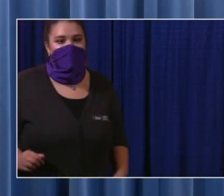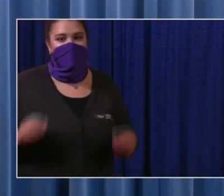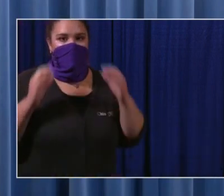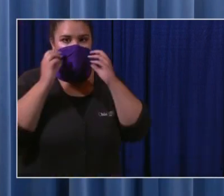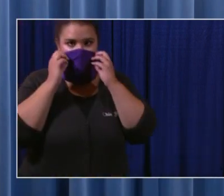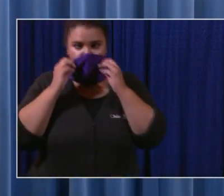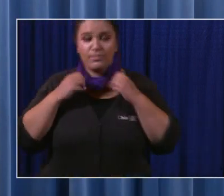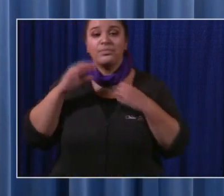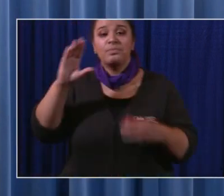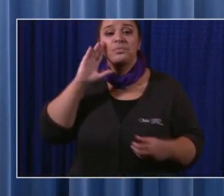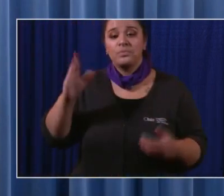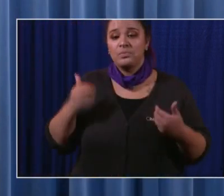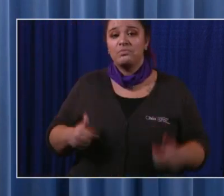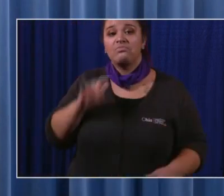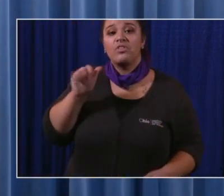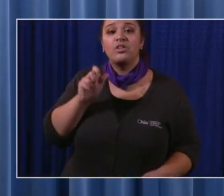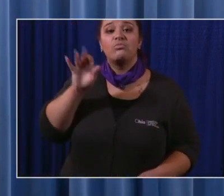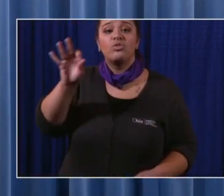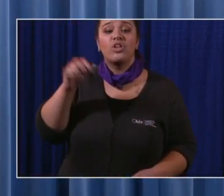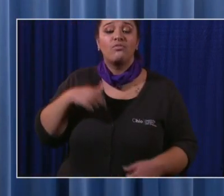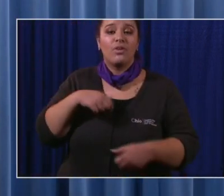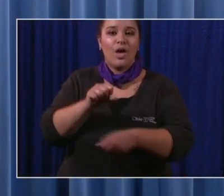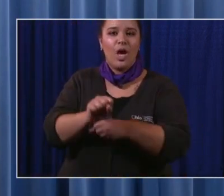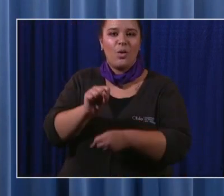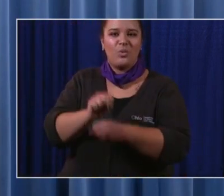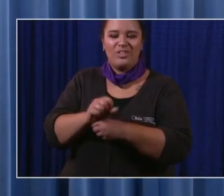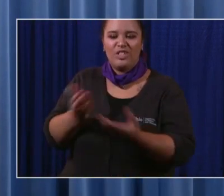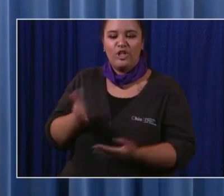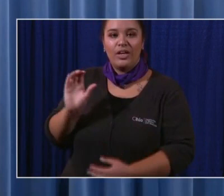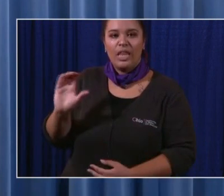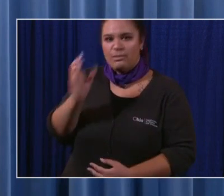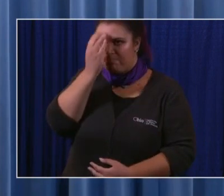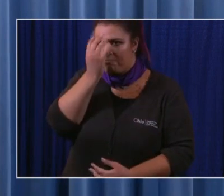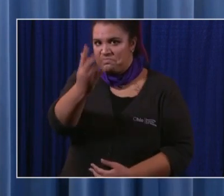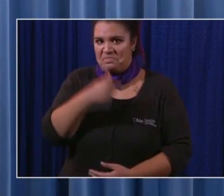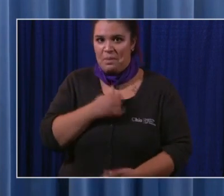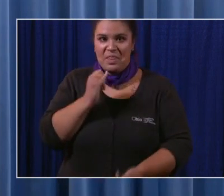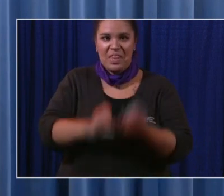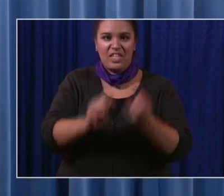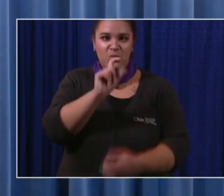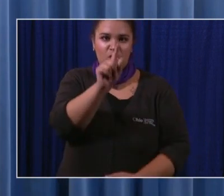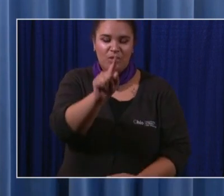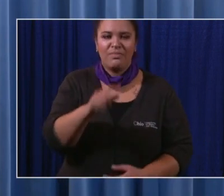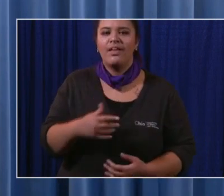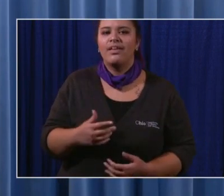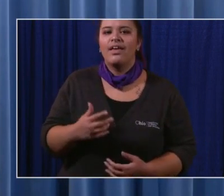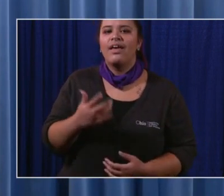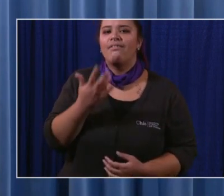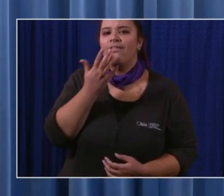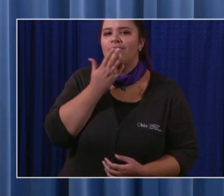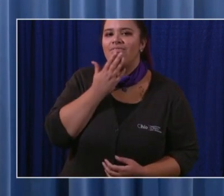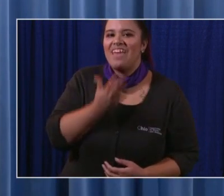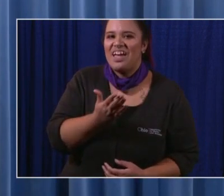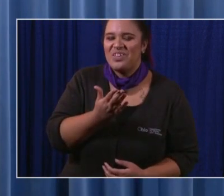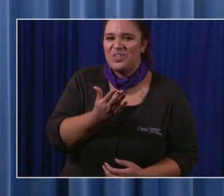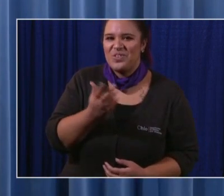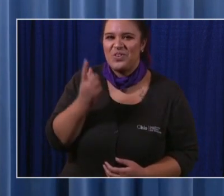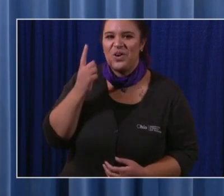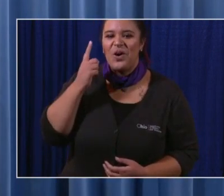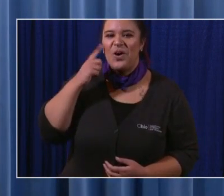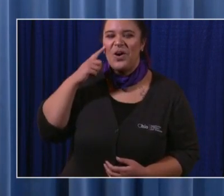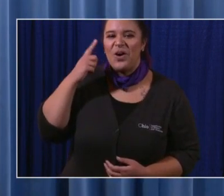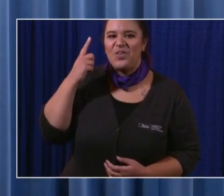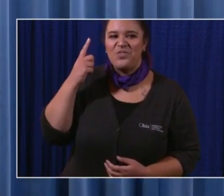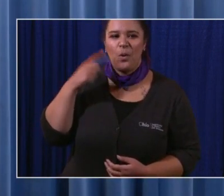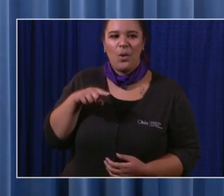Hi, Governor Jeff Reddick from ABC6 here in Columbus. I'm the last question. By the way, thank you for the material for my son's graduation party in